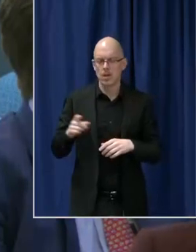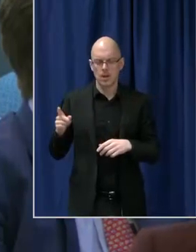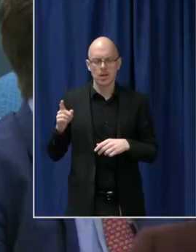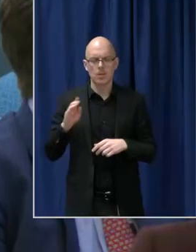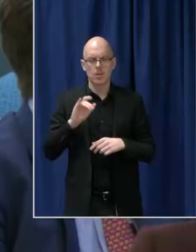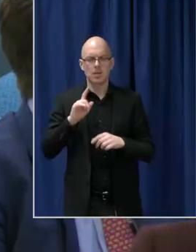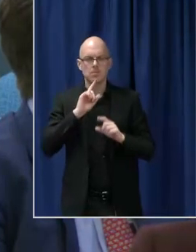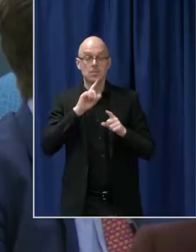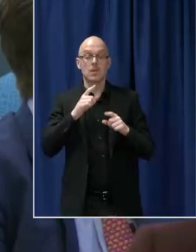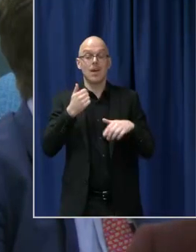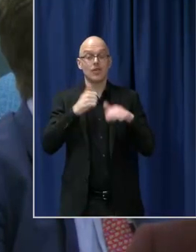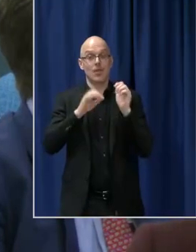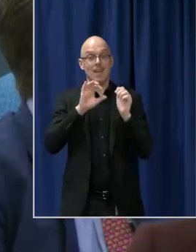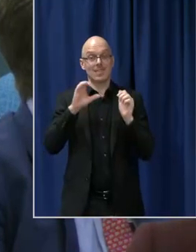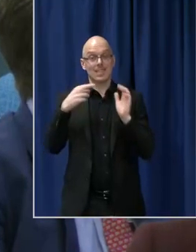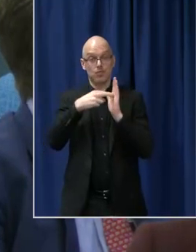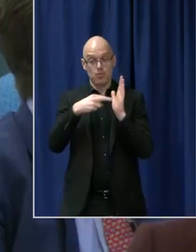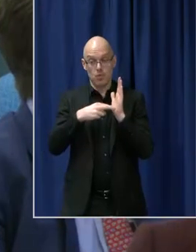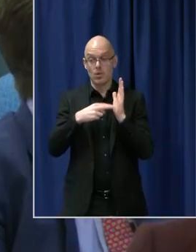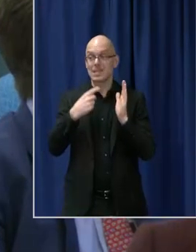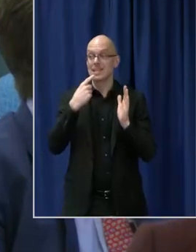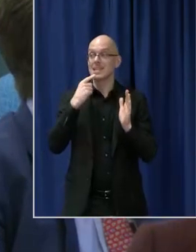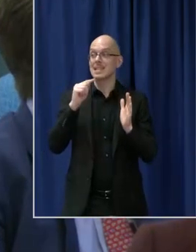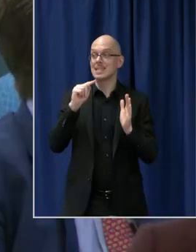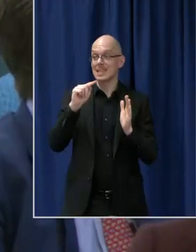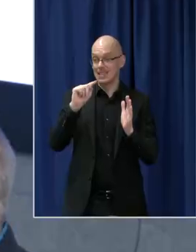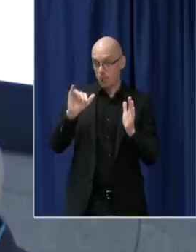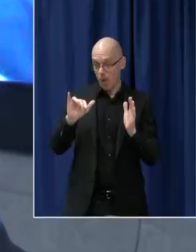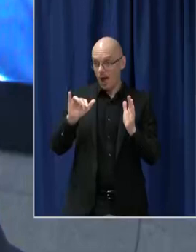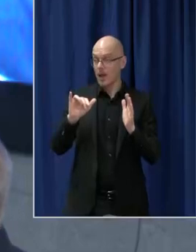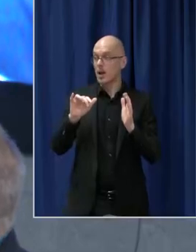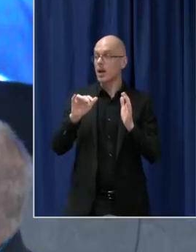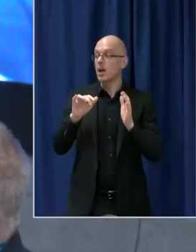under the commission's rules, the TTY is required to connect.